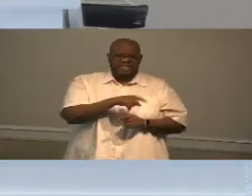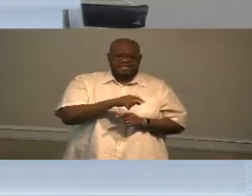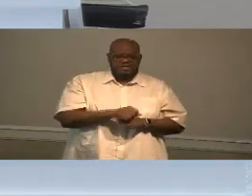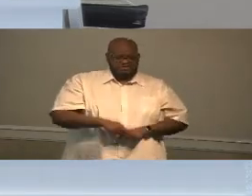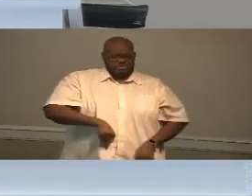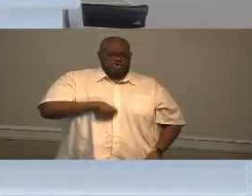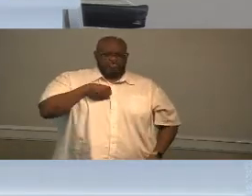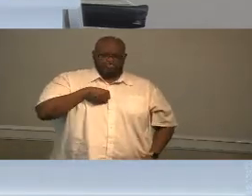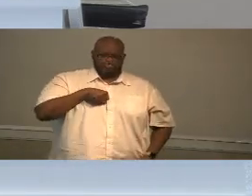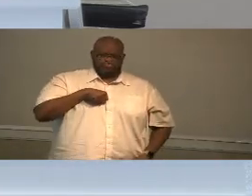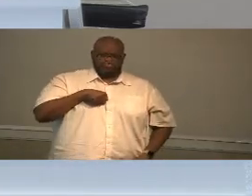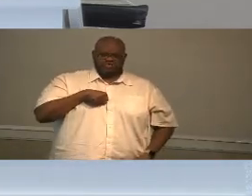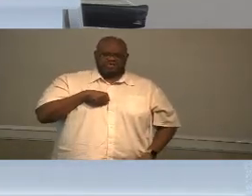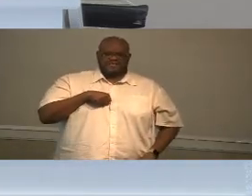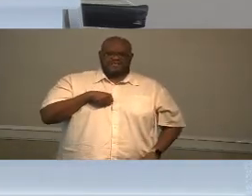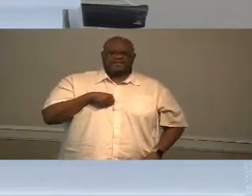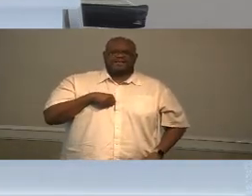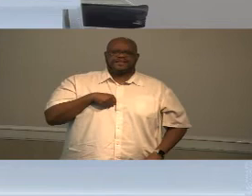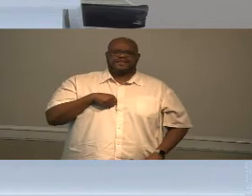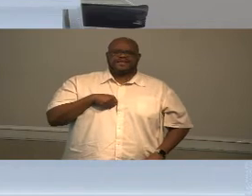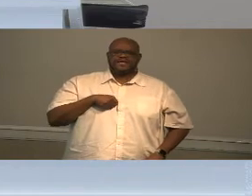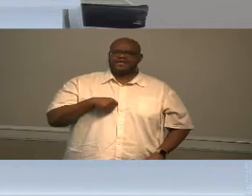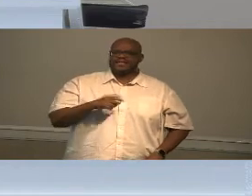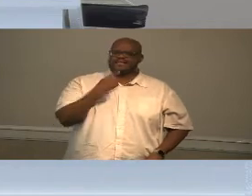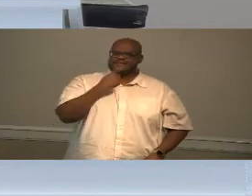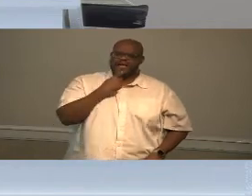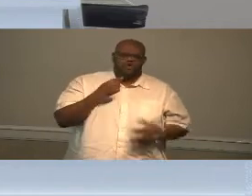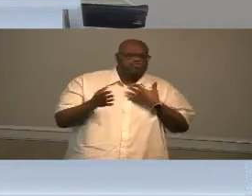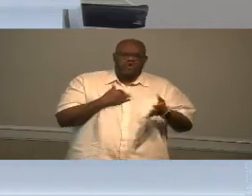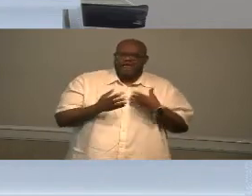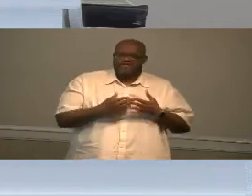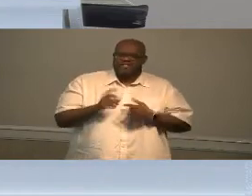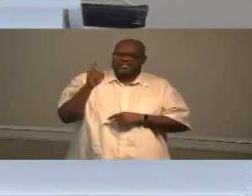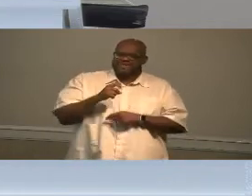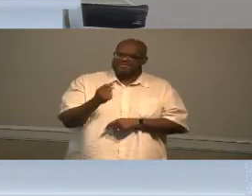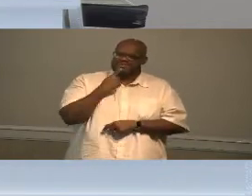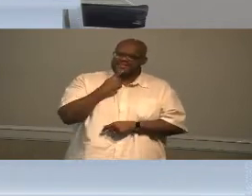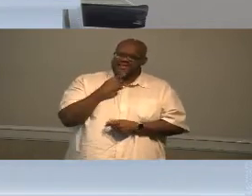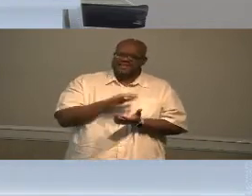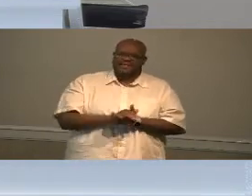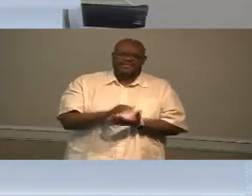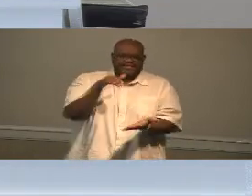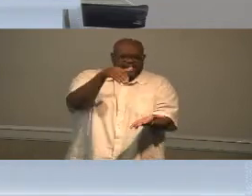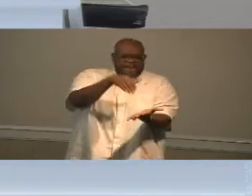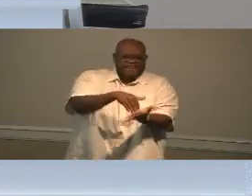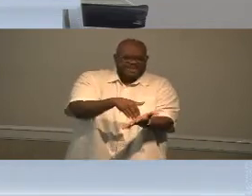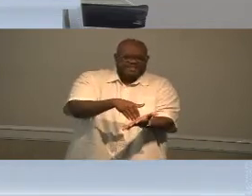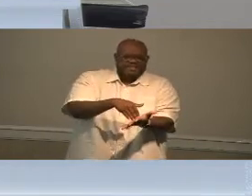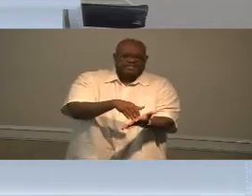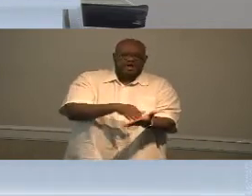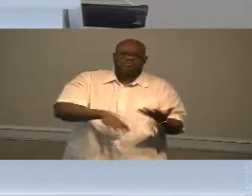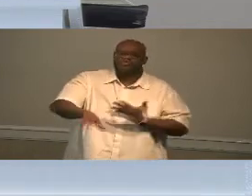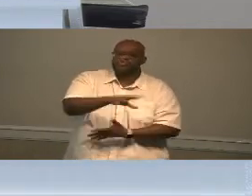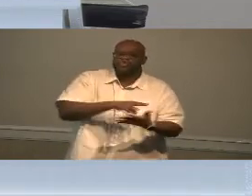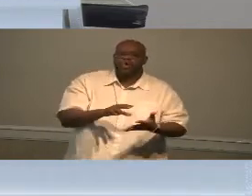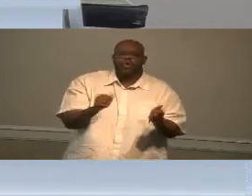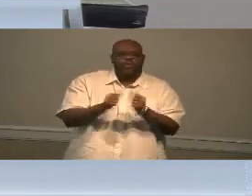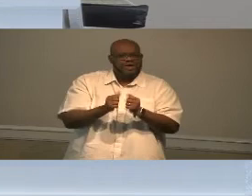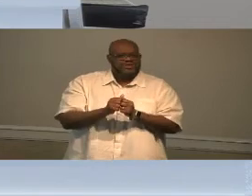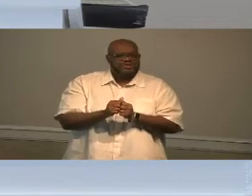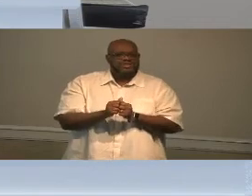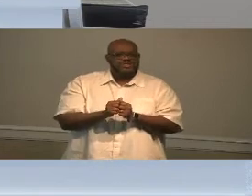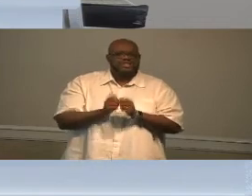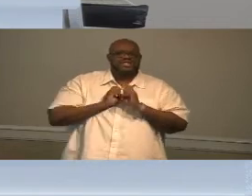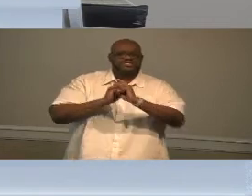bold, boisterous, outspoken. Peter's in the midst of the storm. Peter is there on